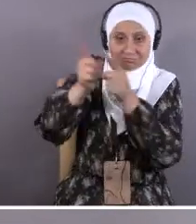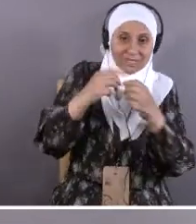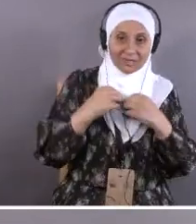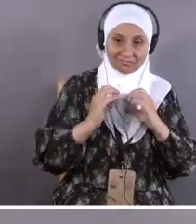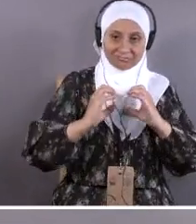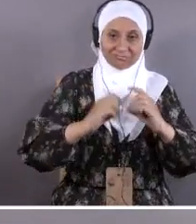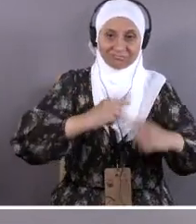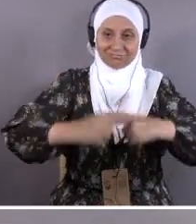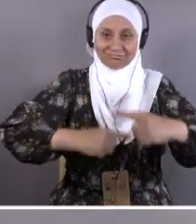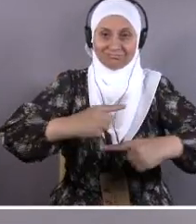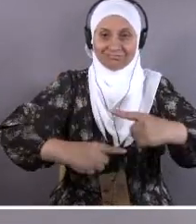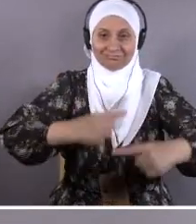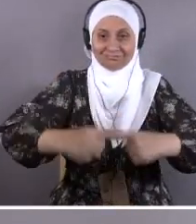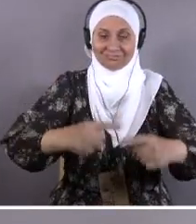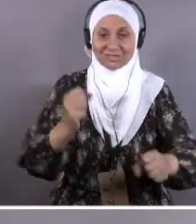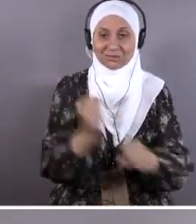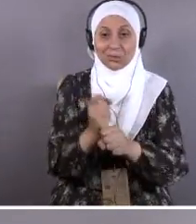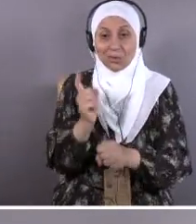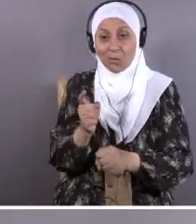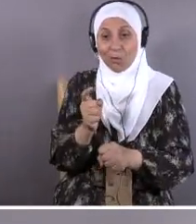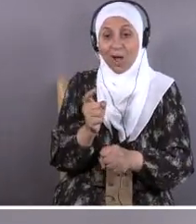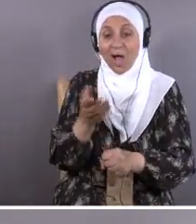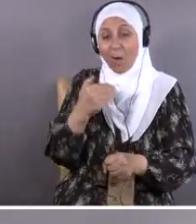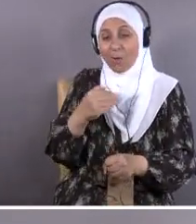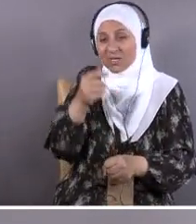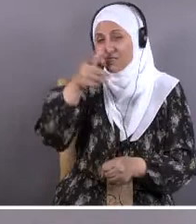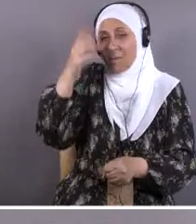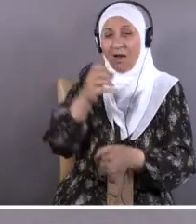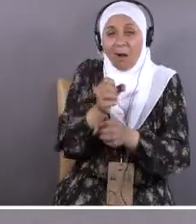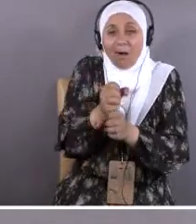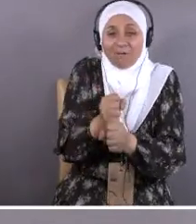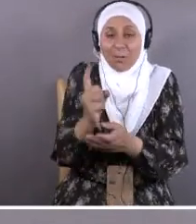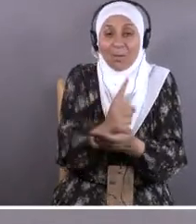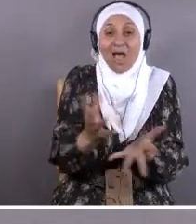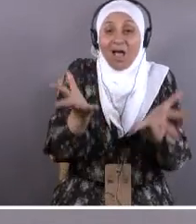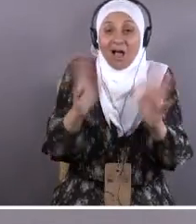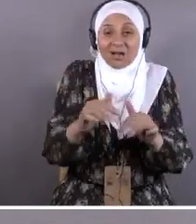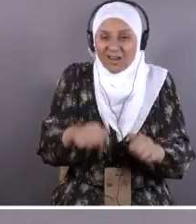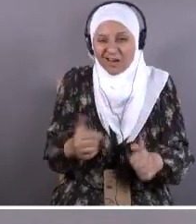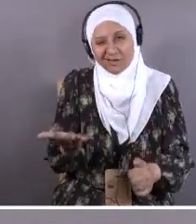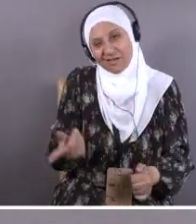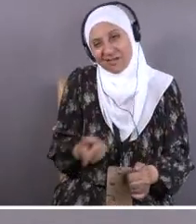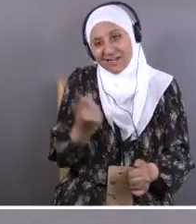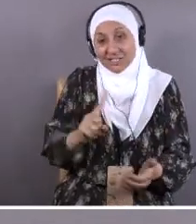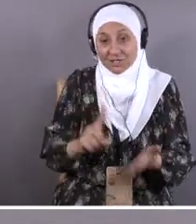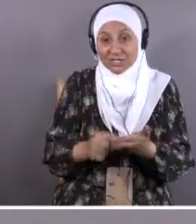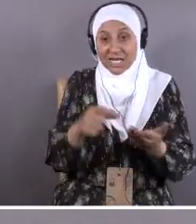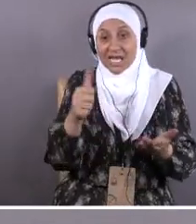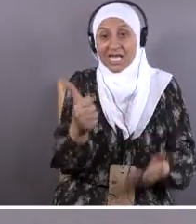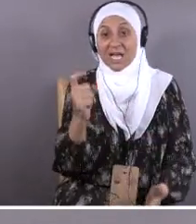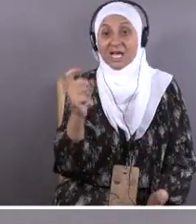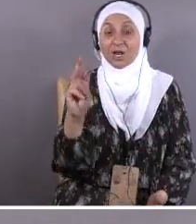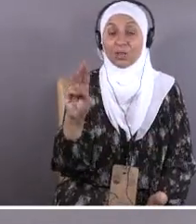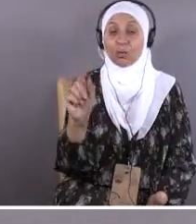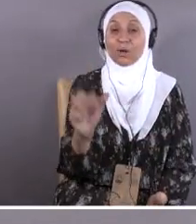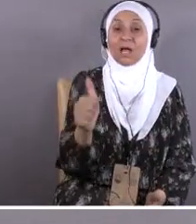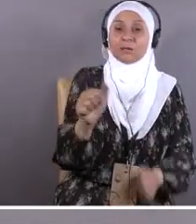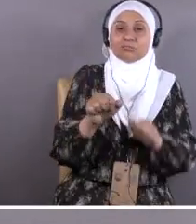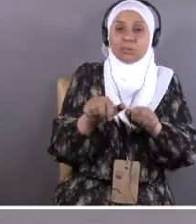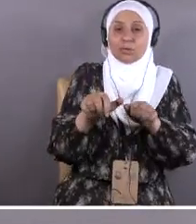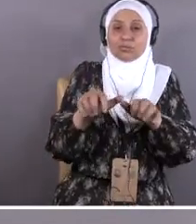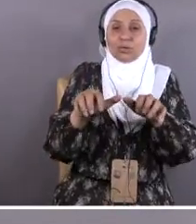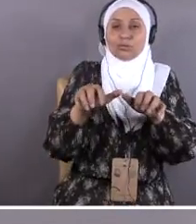able to come up with solutions despite the fact that they had limited resources. They were very much keen on the environment.